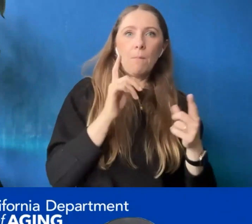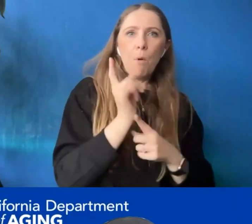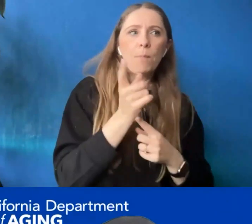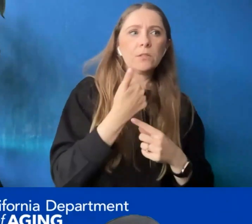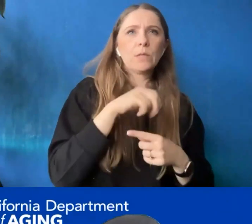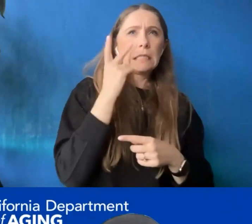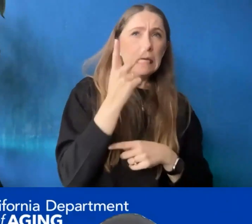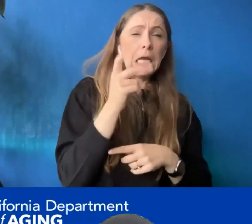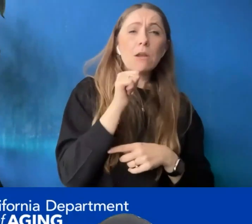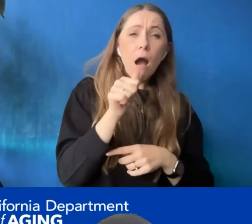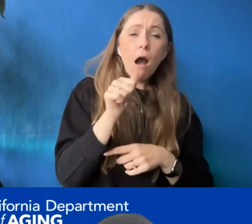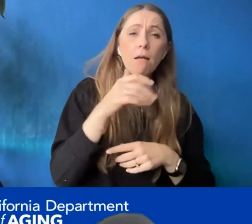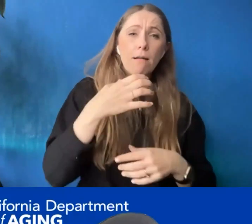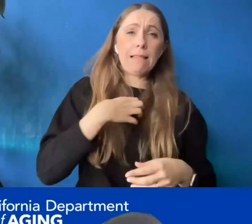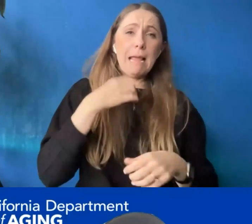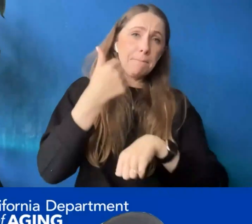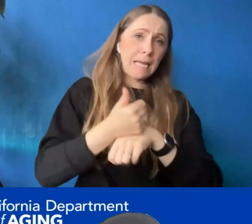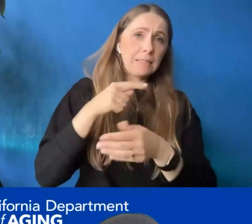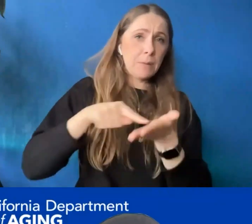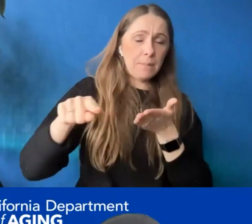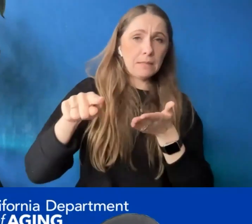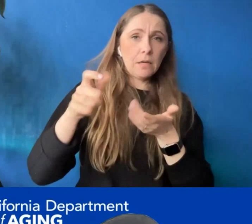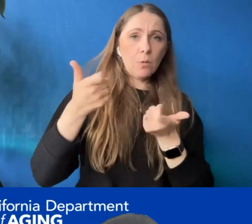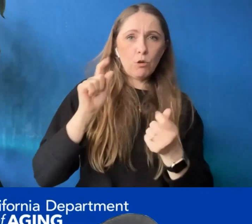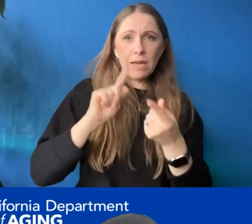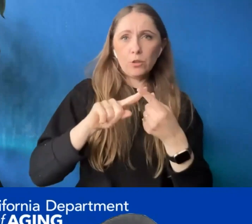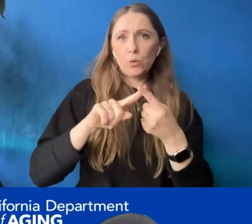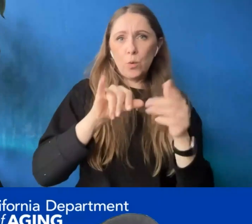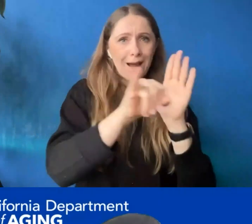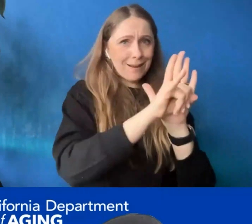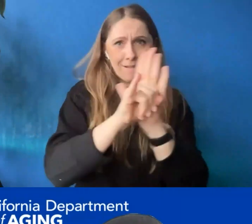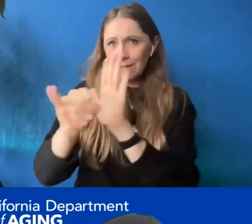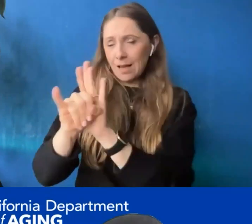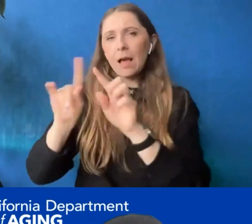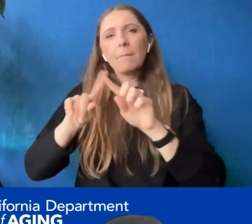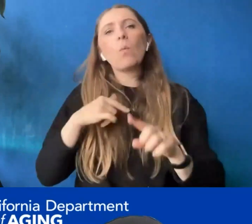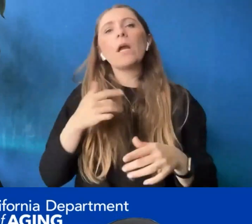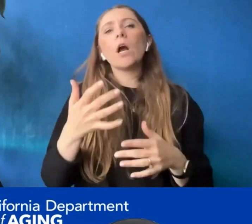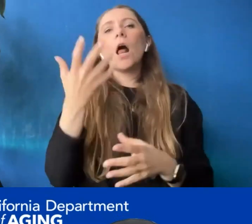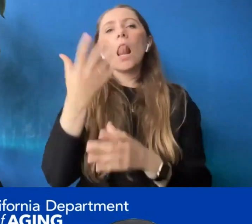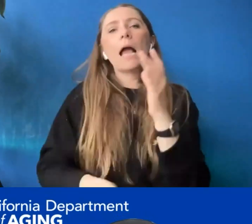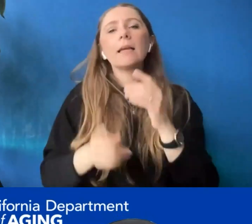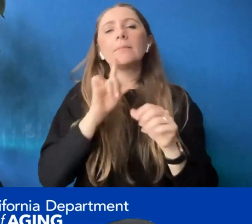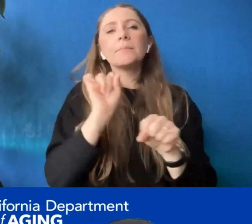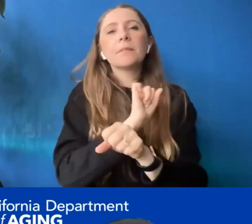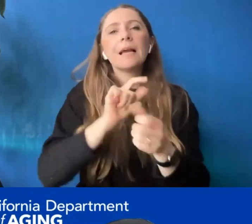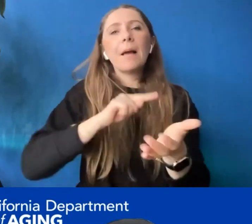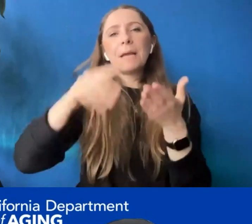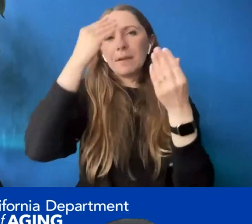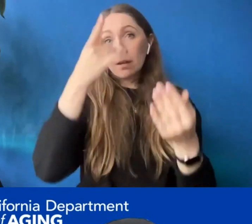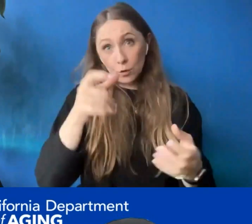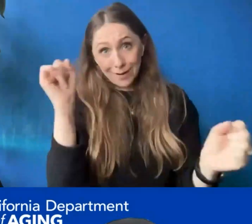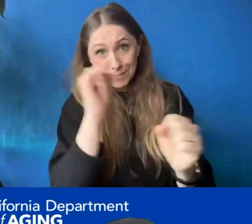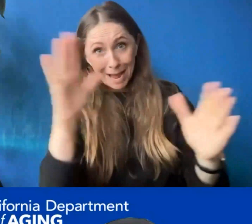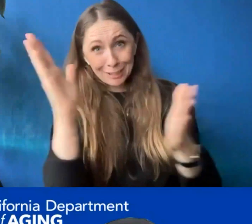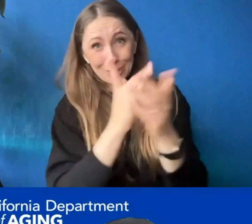payment arrangements as well. However, we're lacking the actual payment information. As you can imagine, there's some